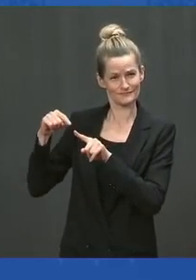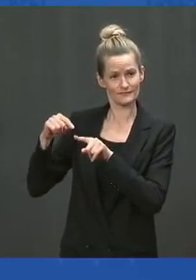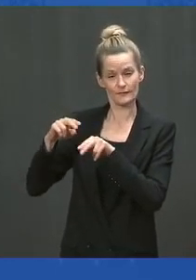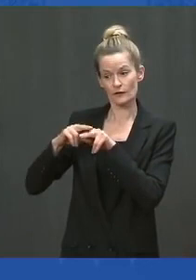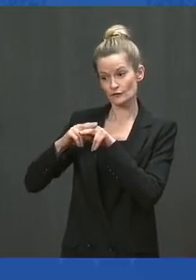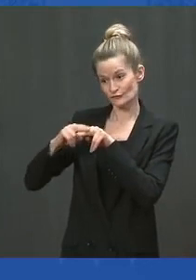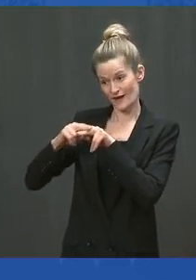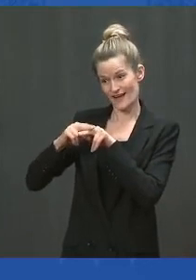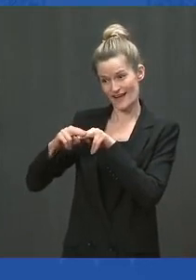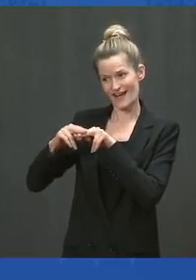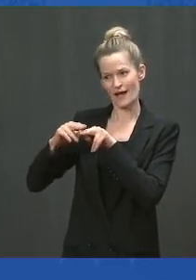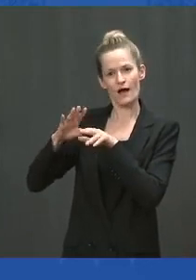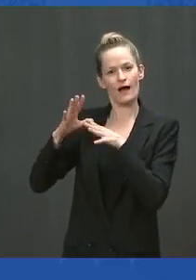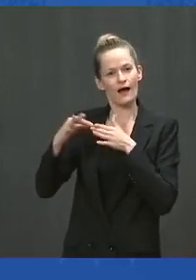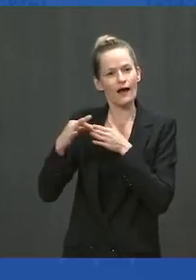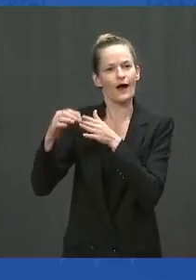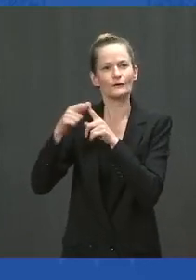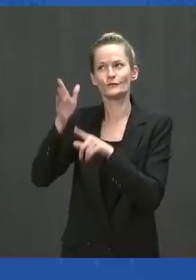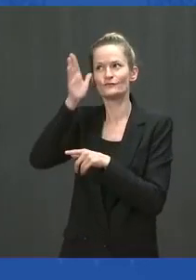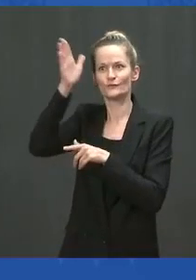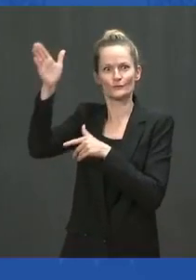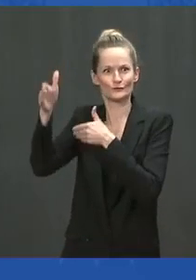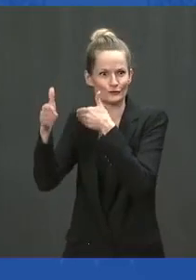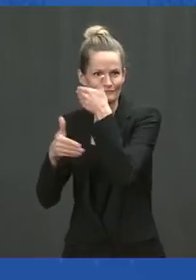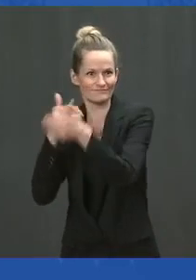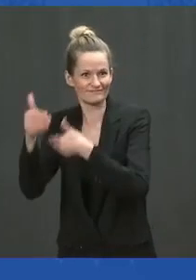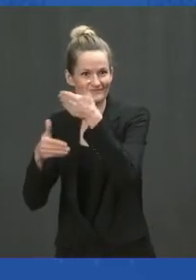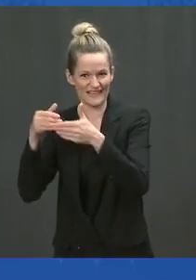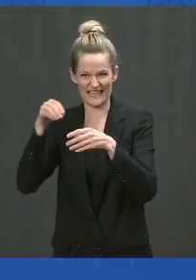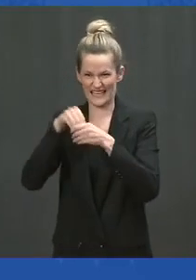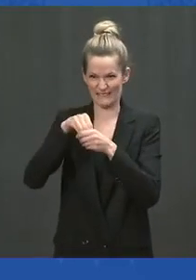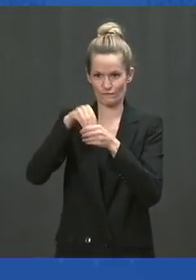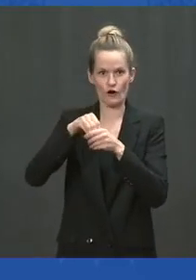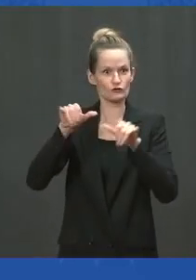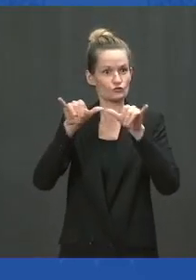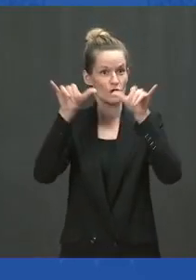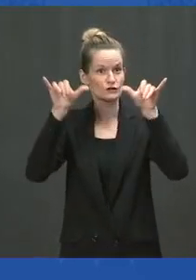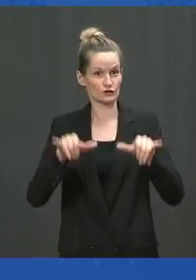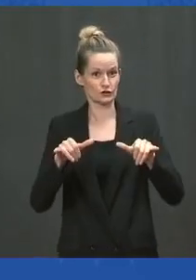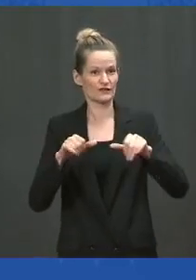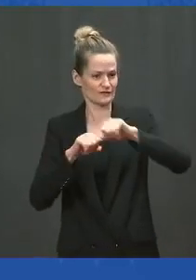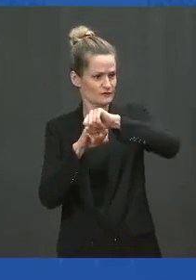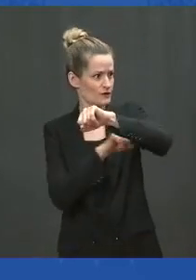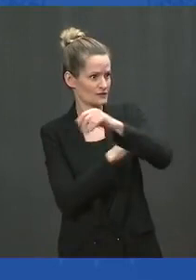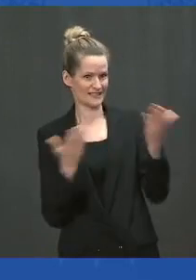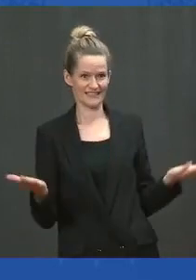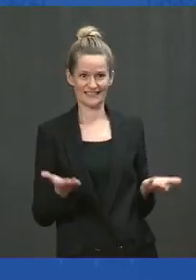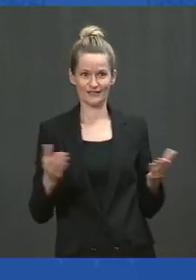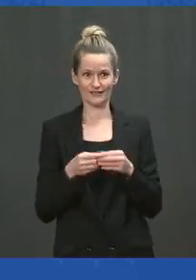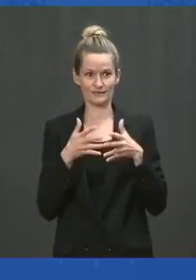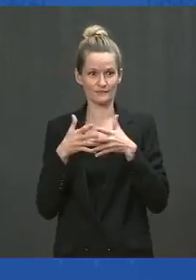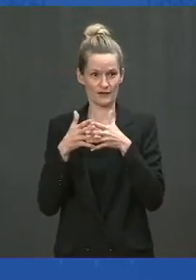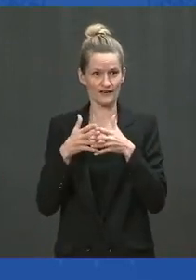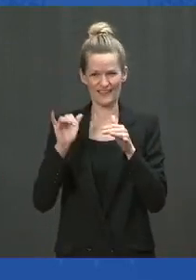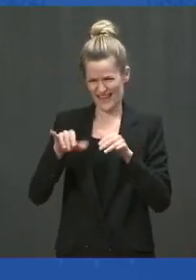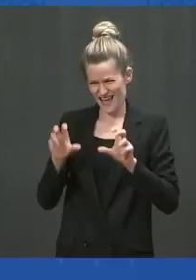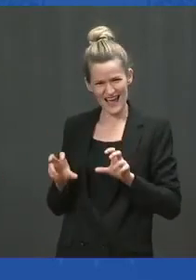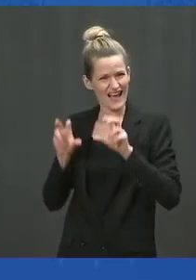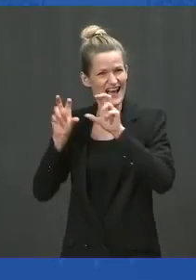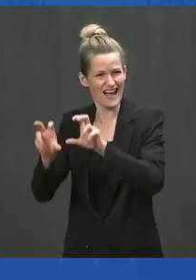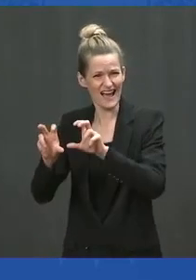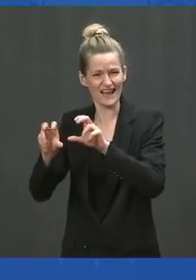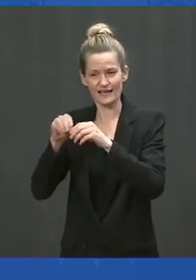bill makes key investments to put people to work all across the countries, in cities, in towns, in